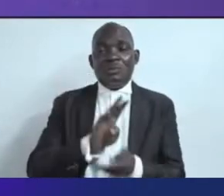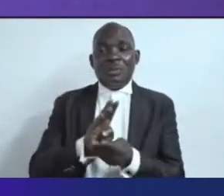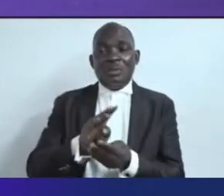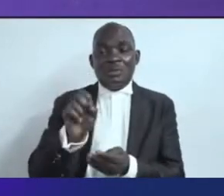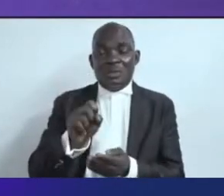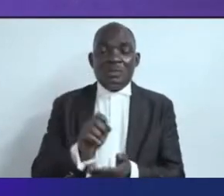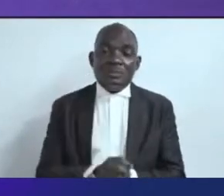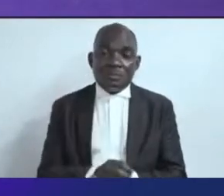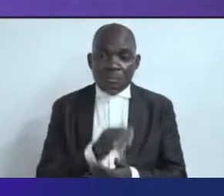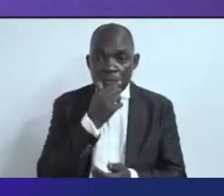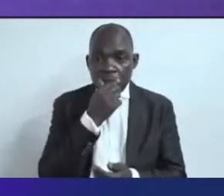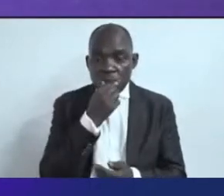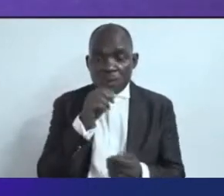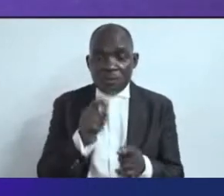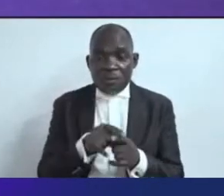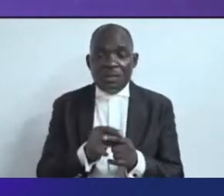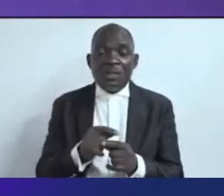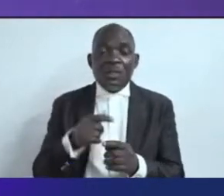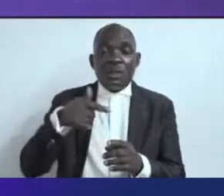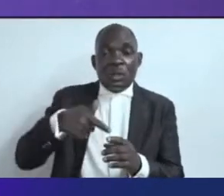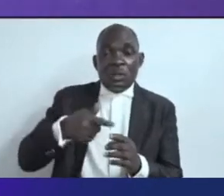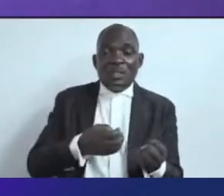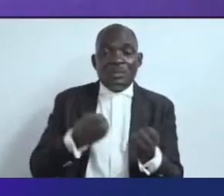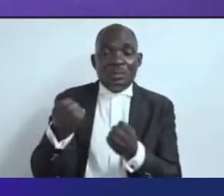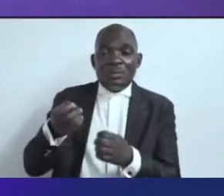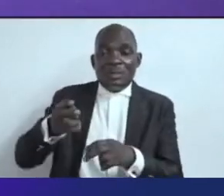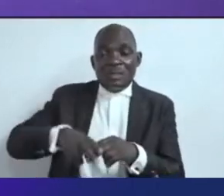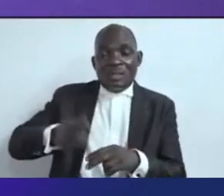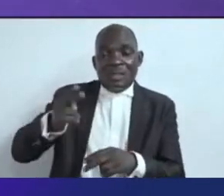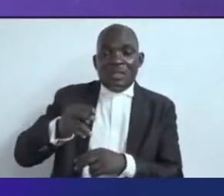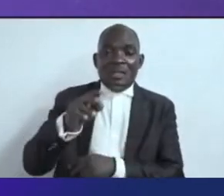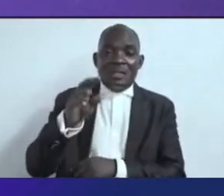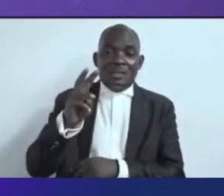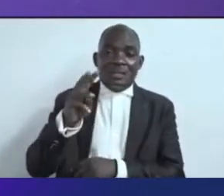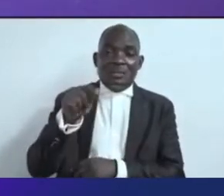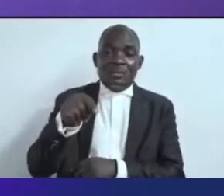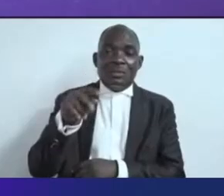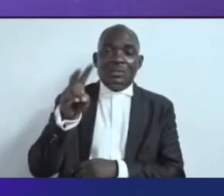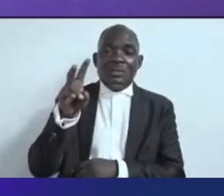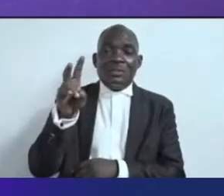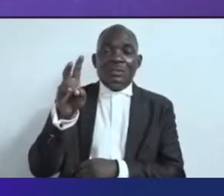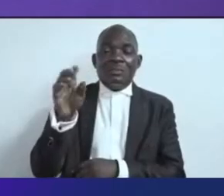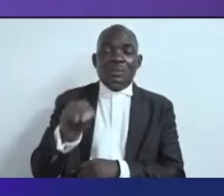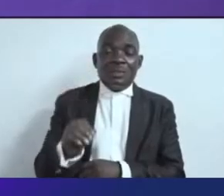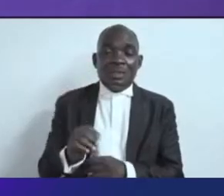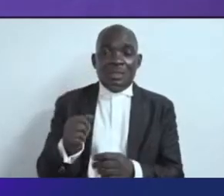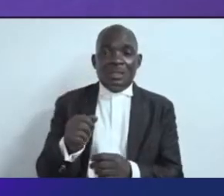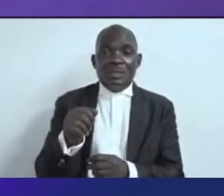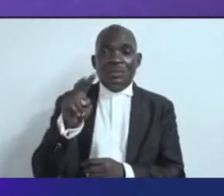$7.27 billion, while crude oil exports went up by 16.7% to